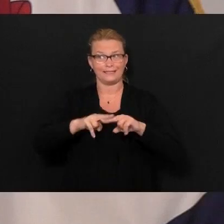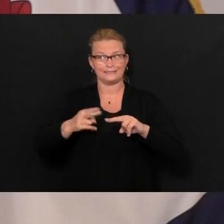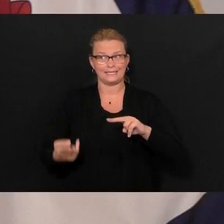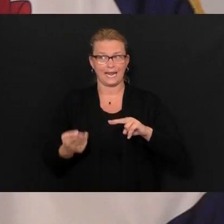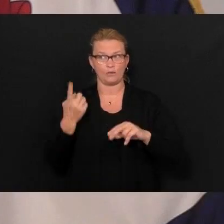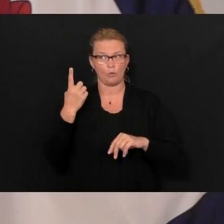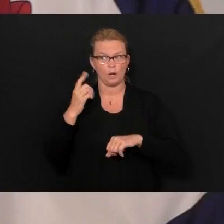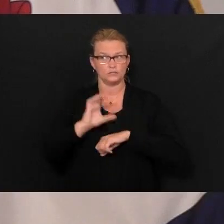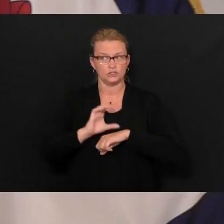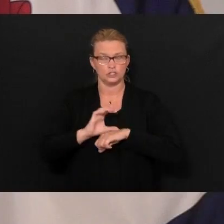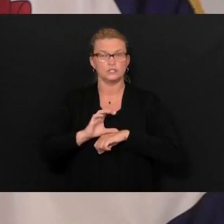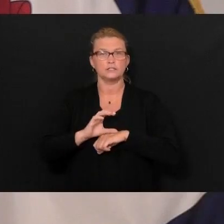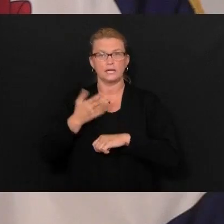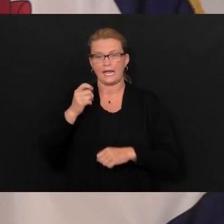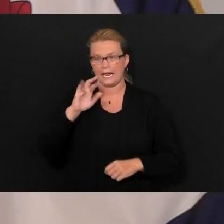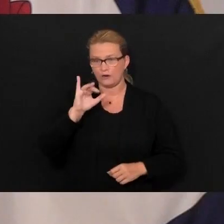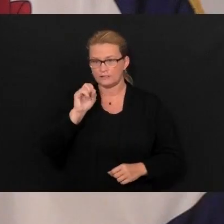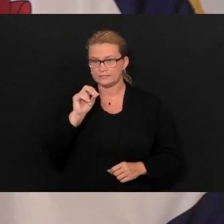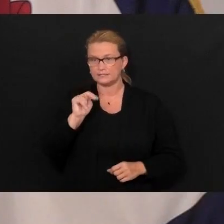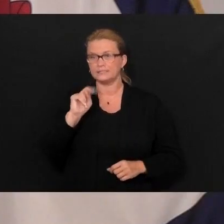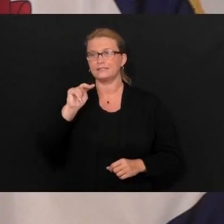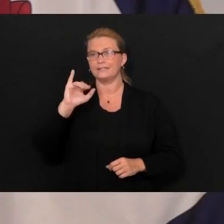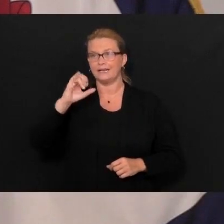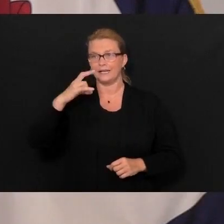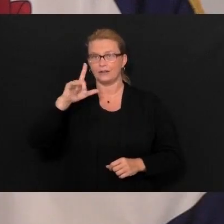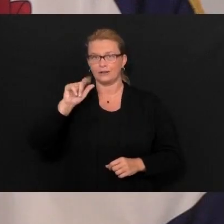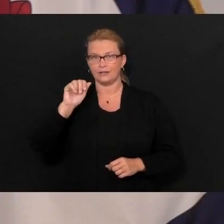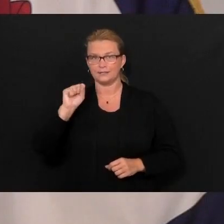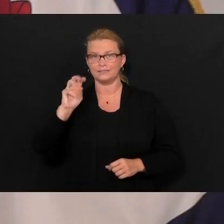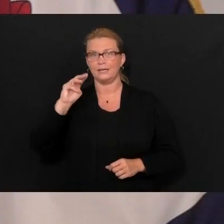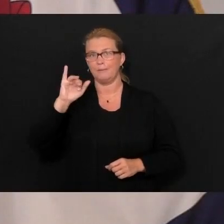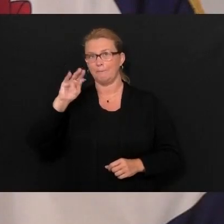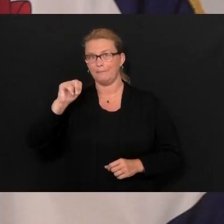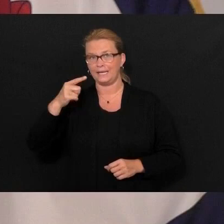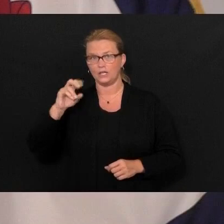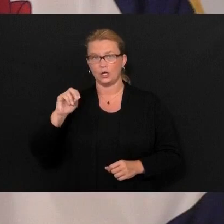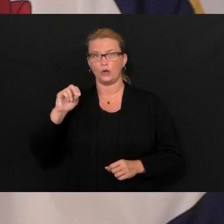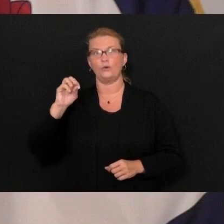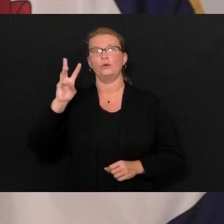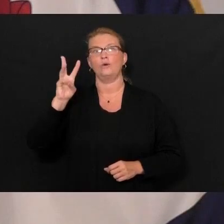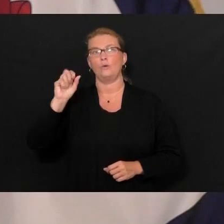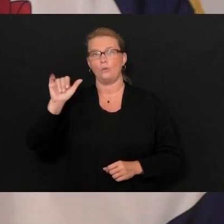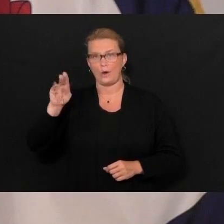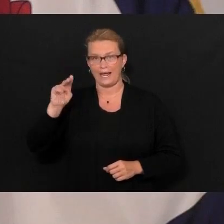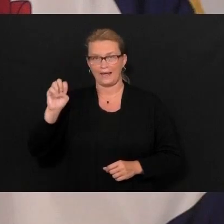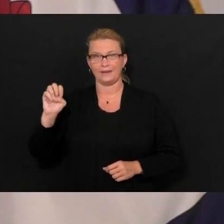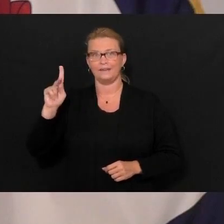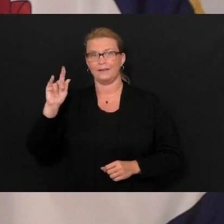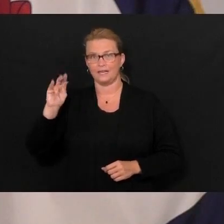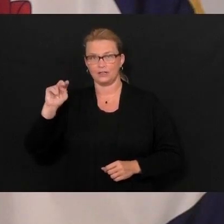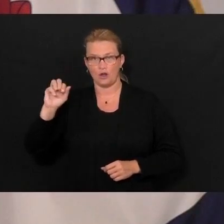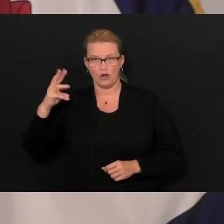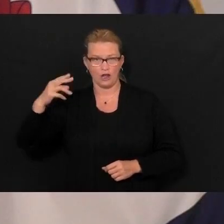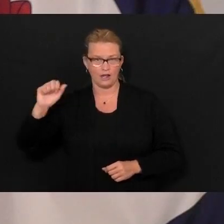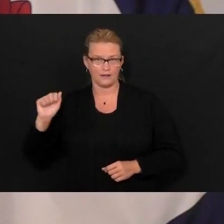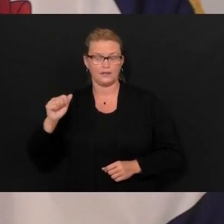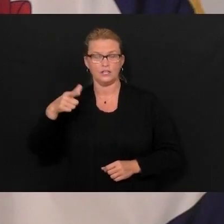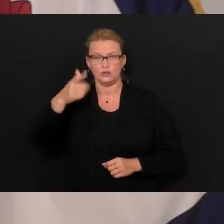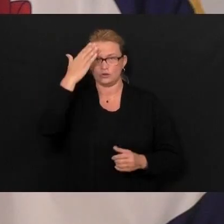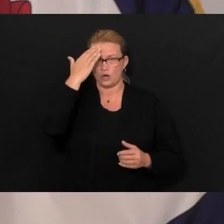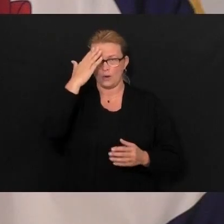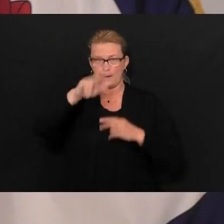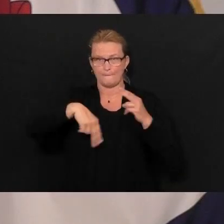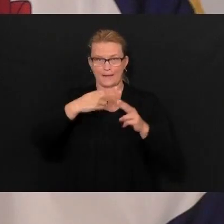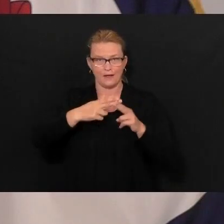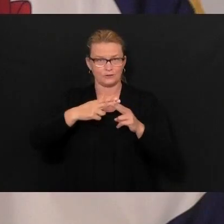That's in Harrison, Nicholas, Fayette, Mingo, Kanawha, and Wayne counties. You know what I've said over and over about your social distancing there.